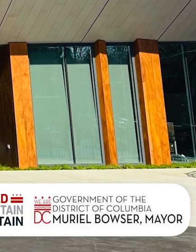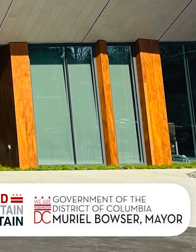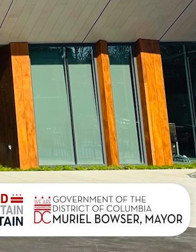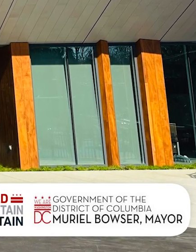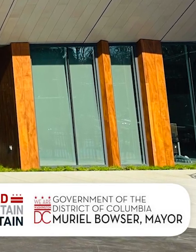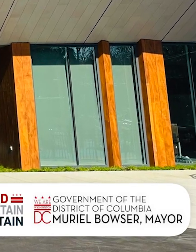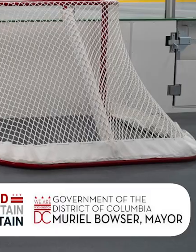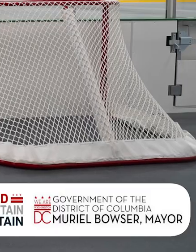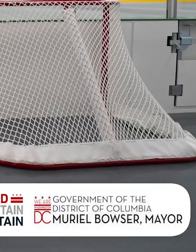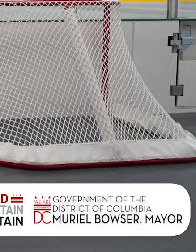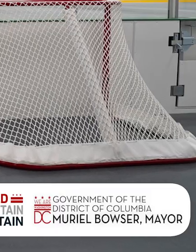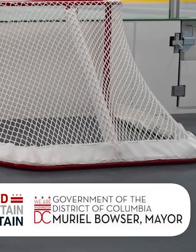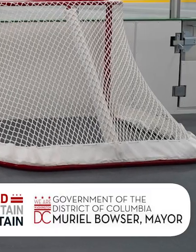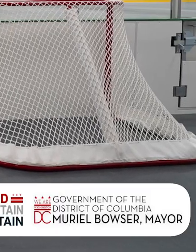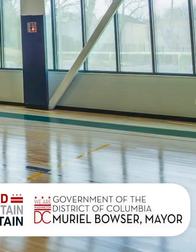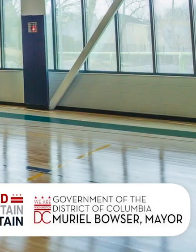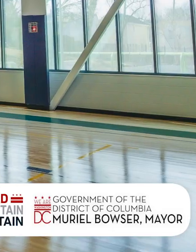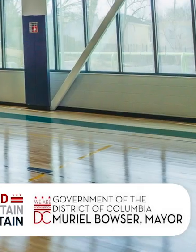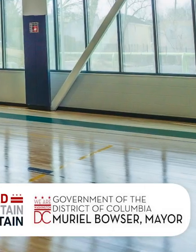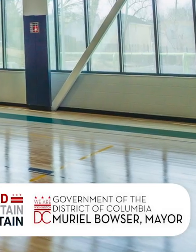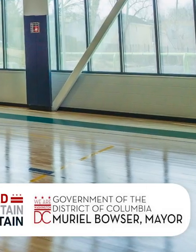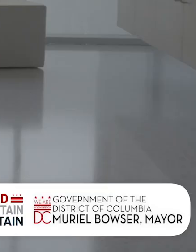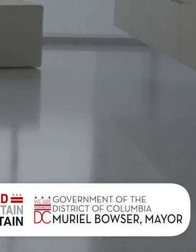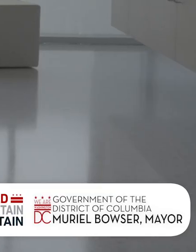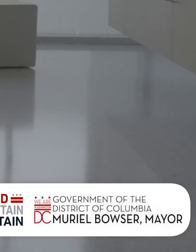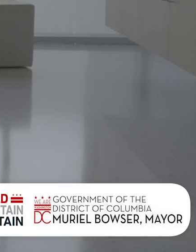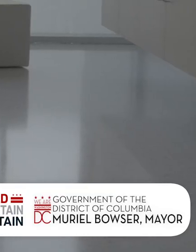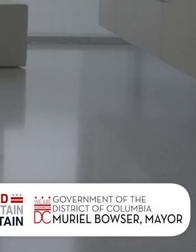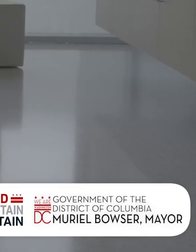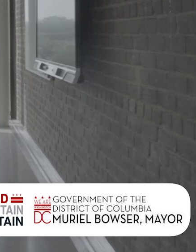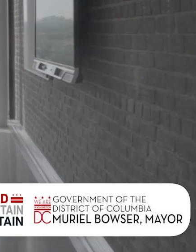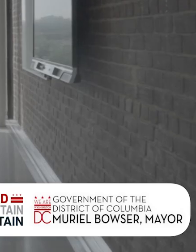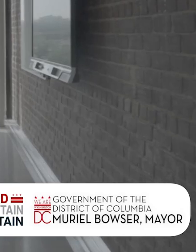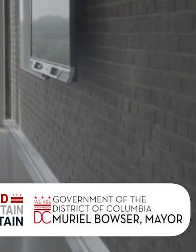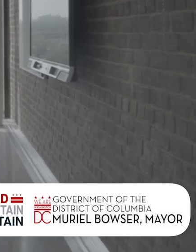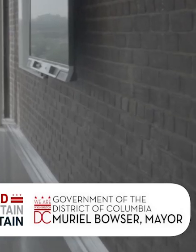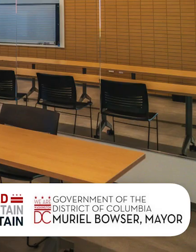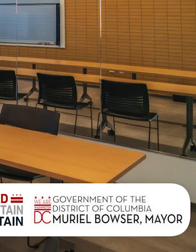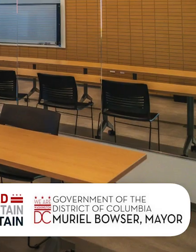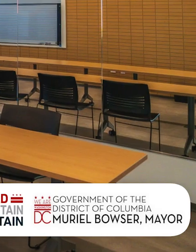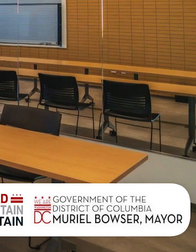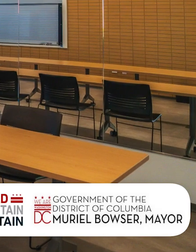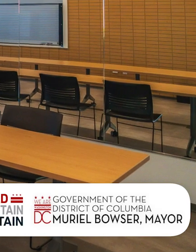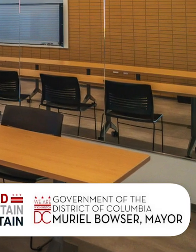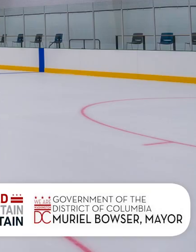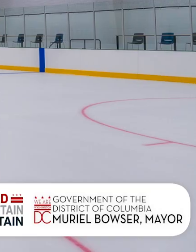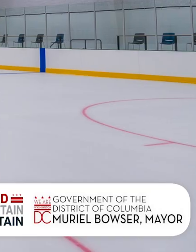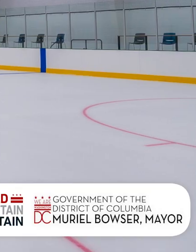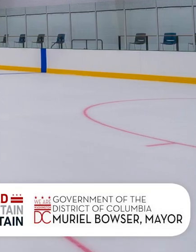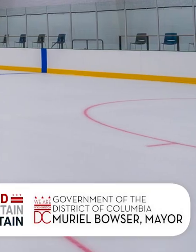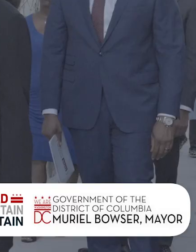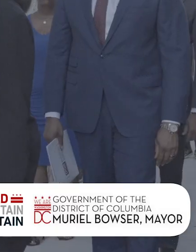and public facilities designed to serve our communities now and into the future.